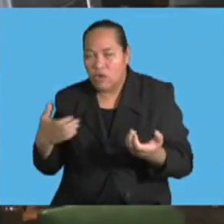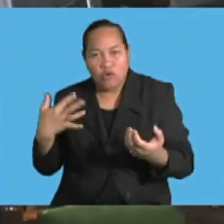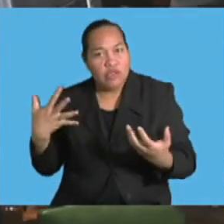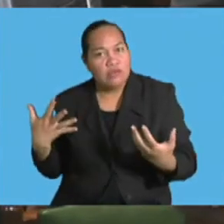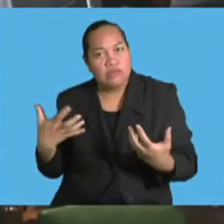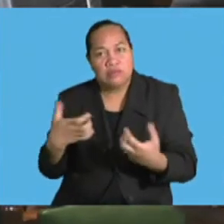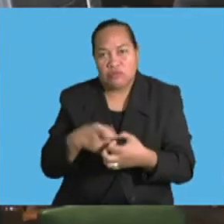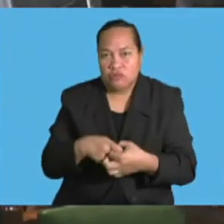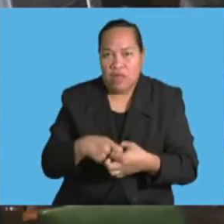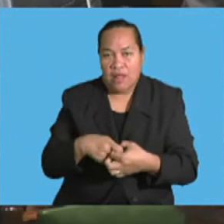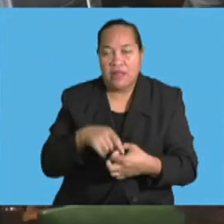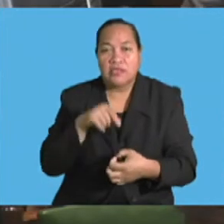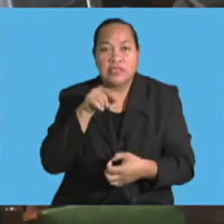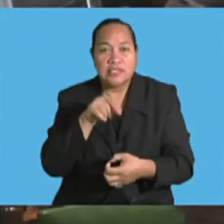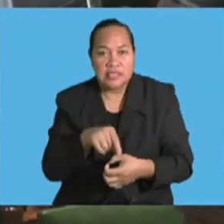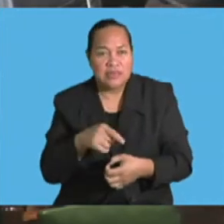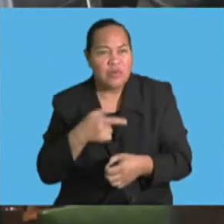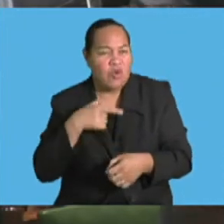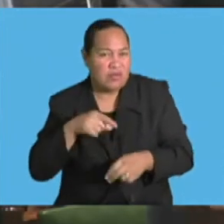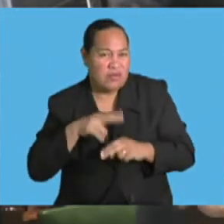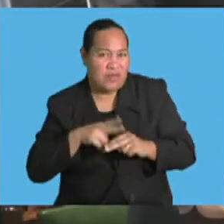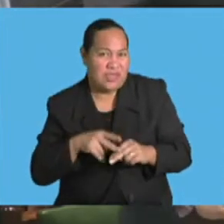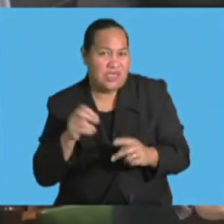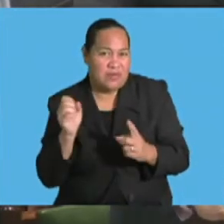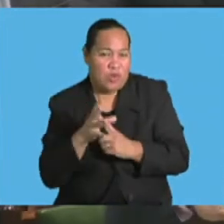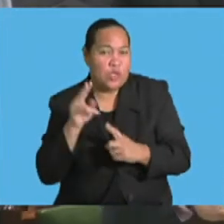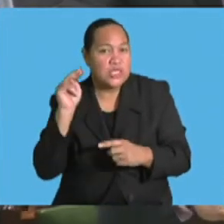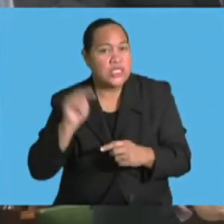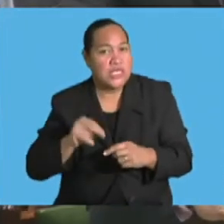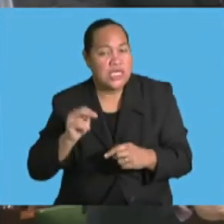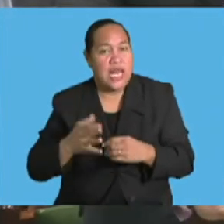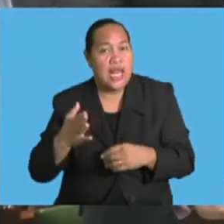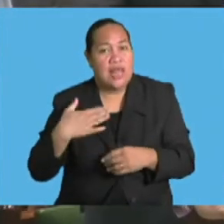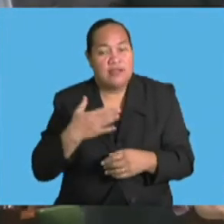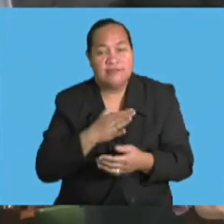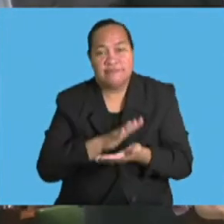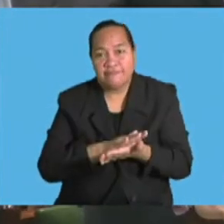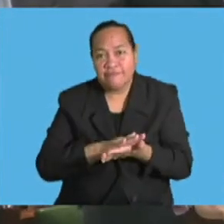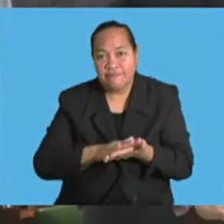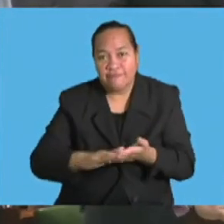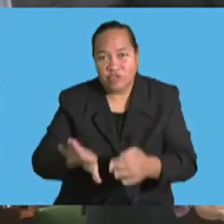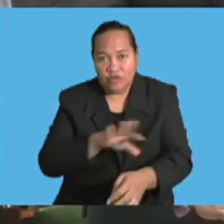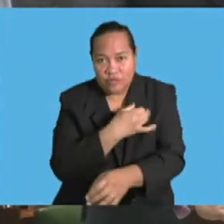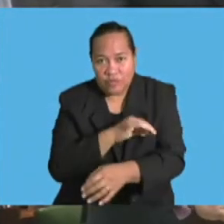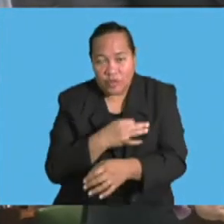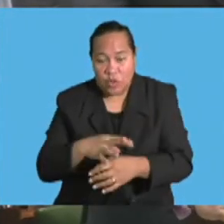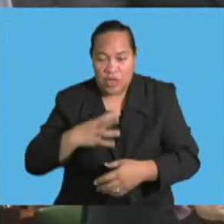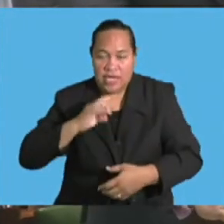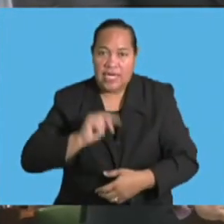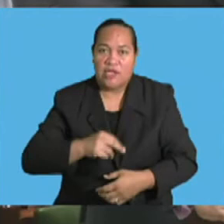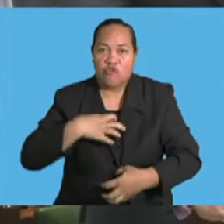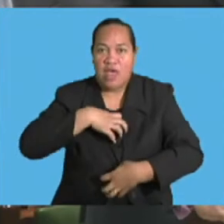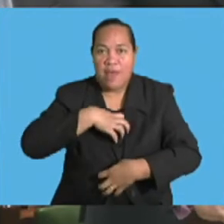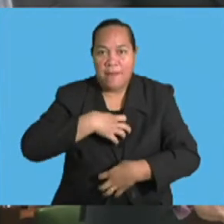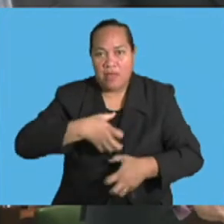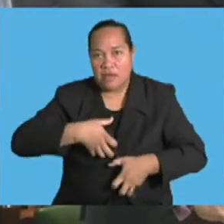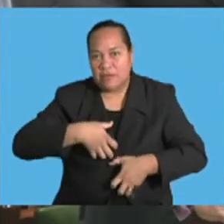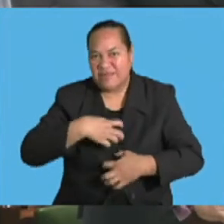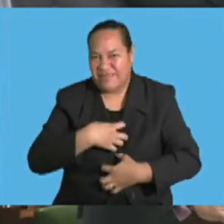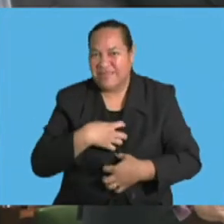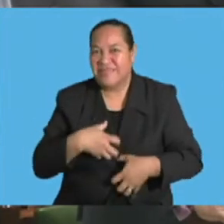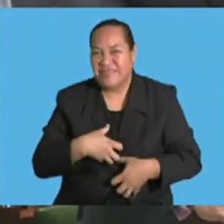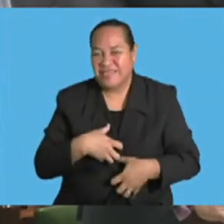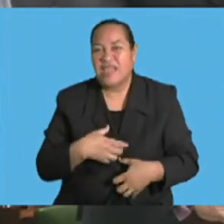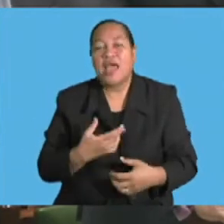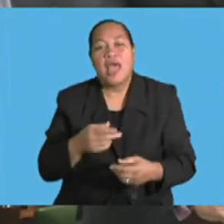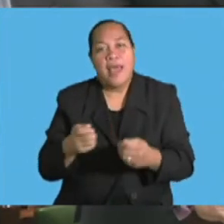globe. Mr. Speaker, we want to help businesses and our communities manage and adapt to the impacts of climate change. As the first